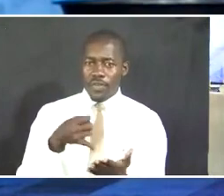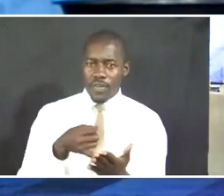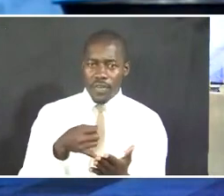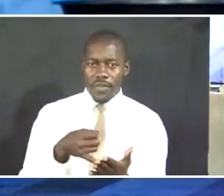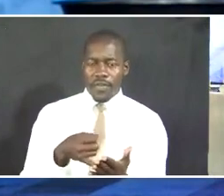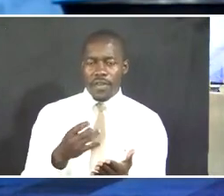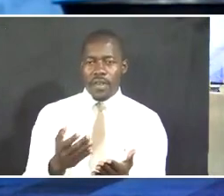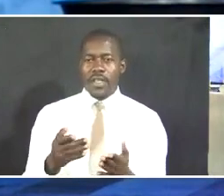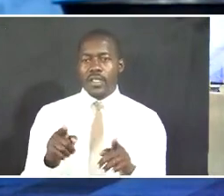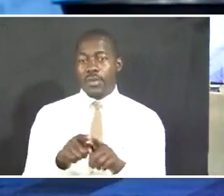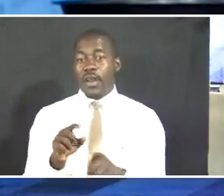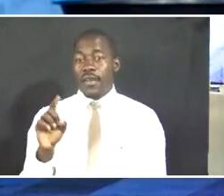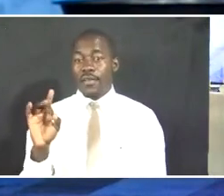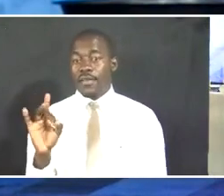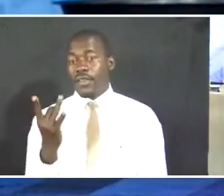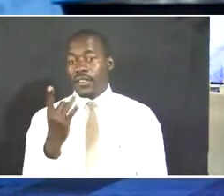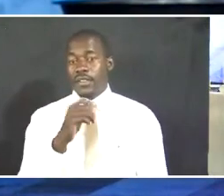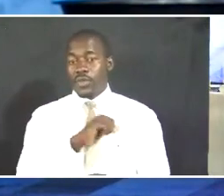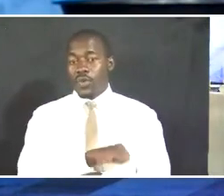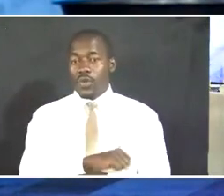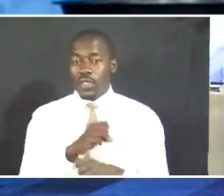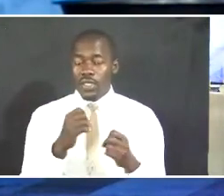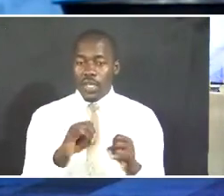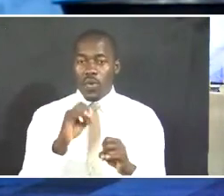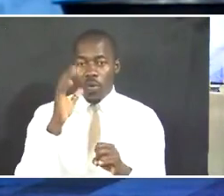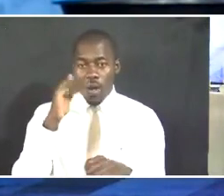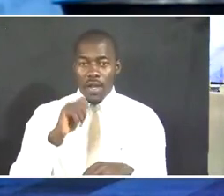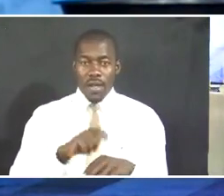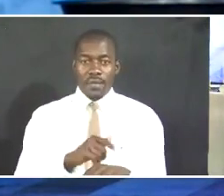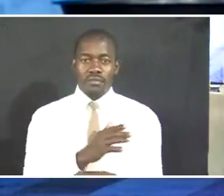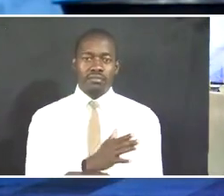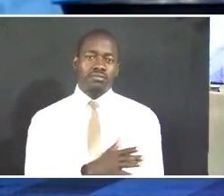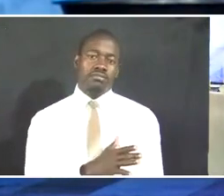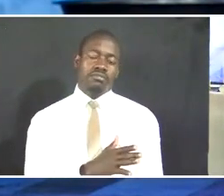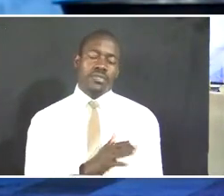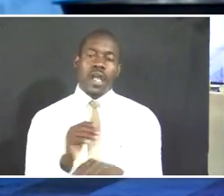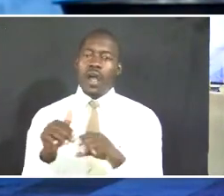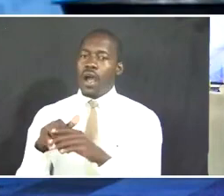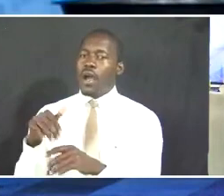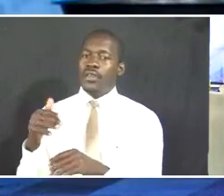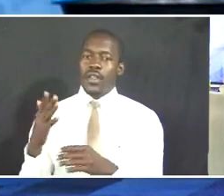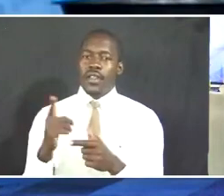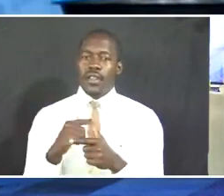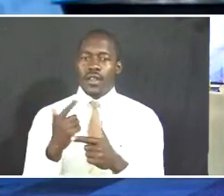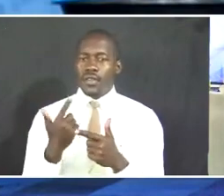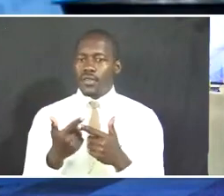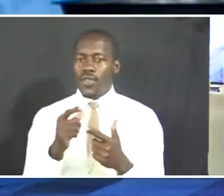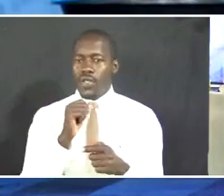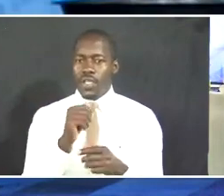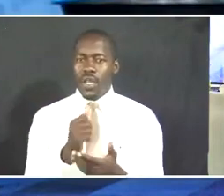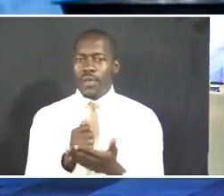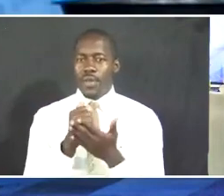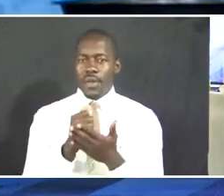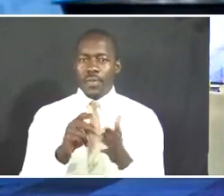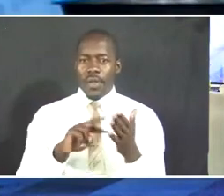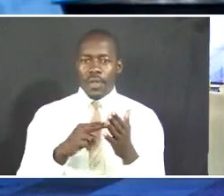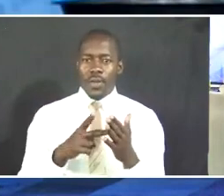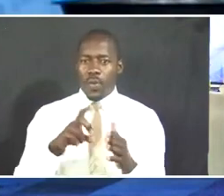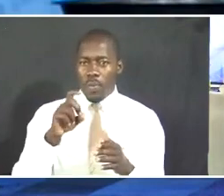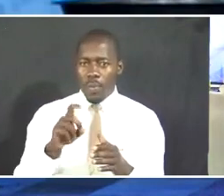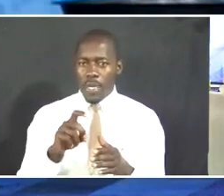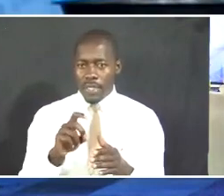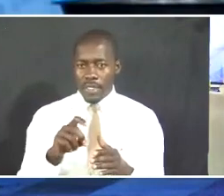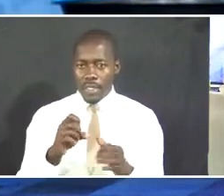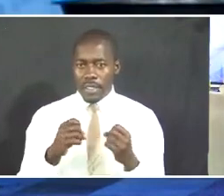in Adventist schools. Because if you sit outside and criticize from outside, you are not helping. Be inside and help